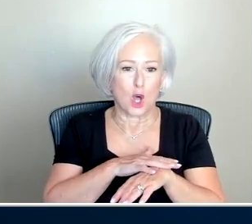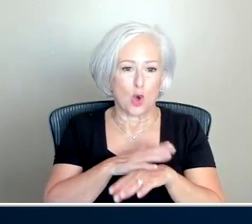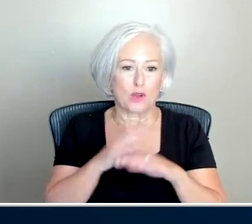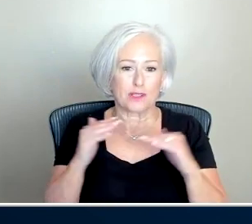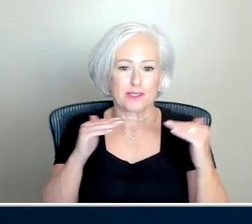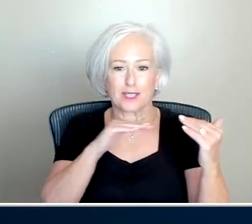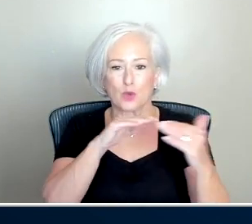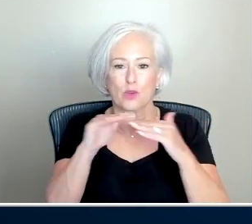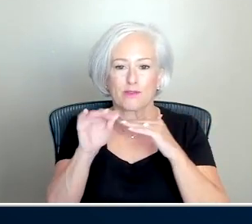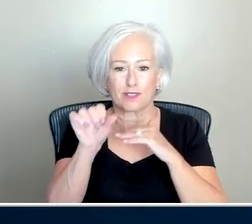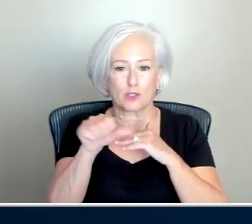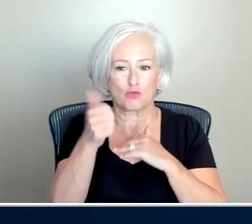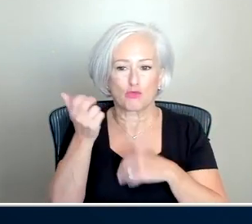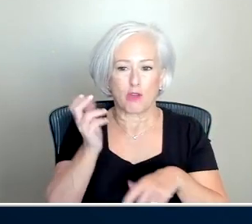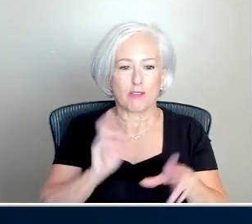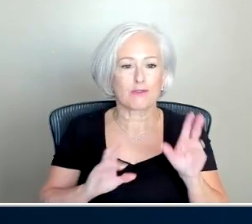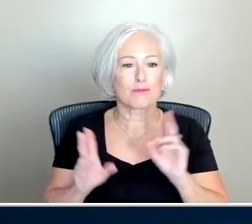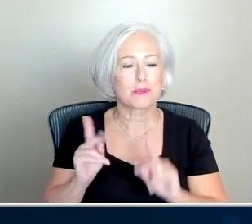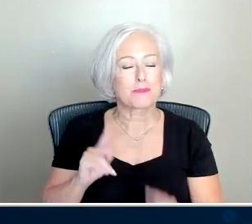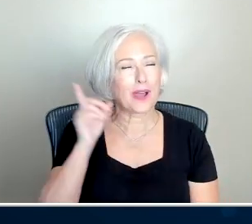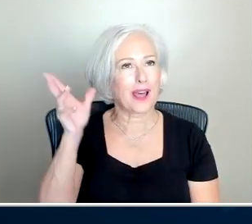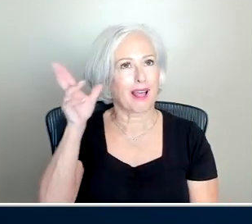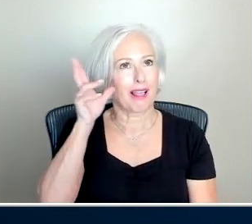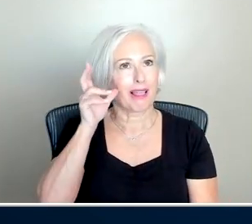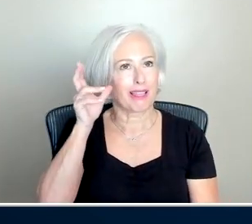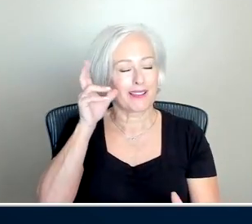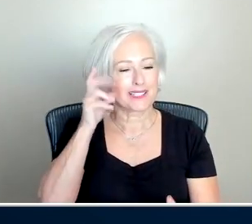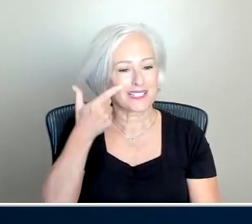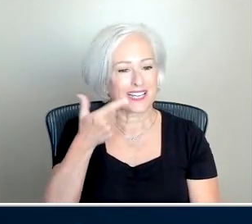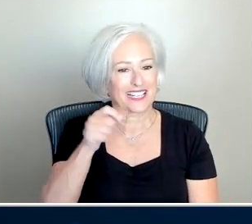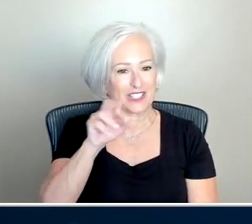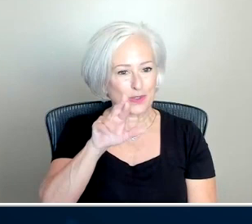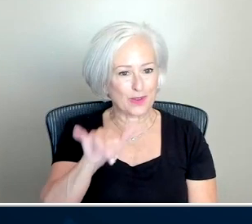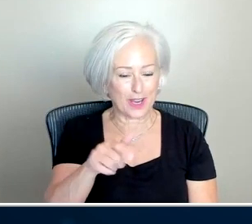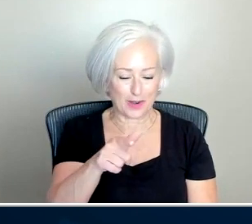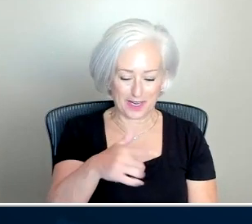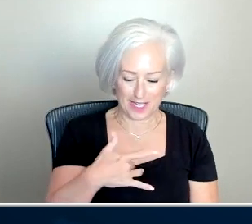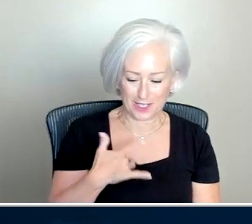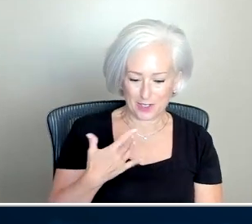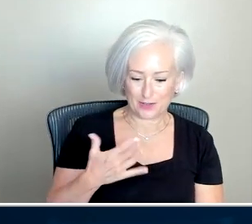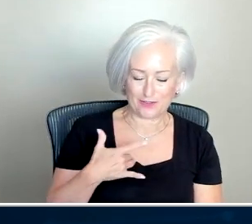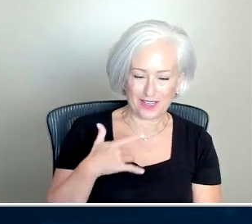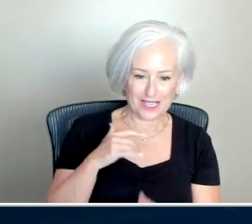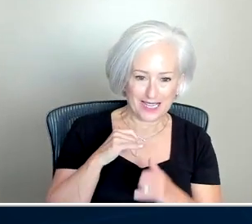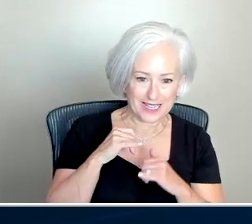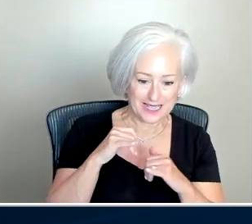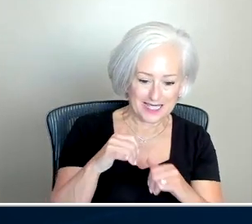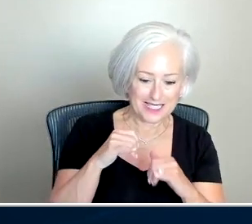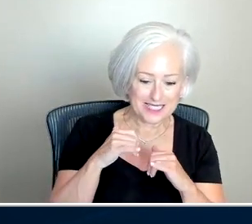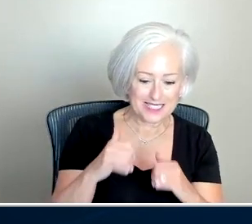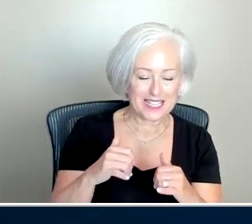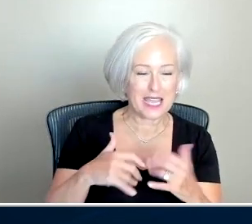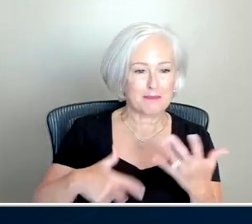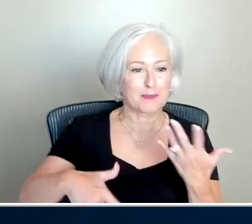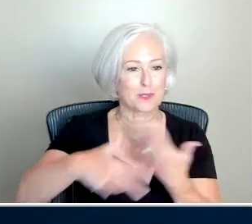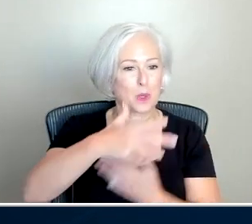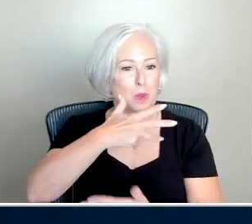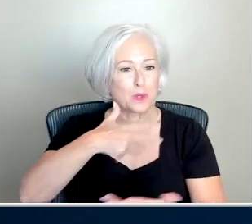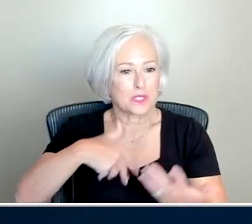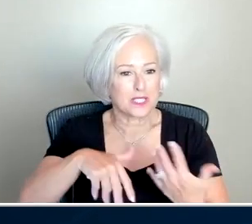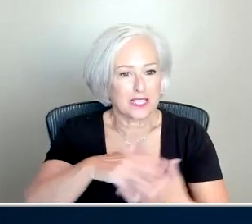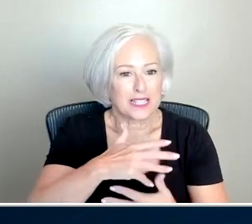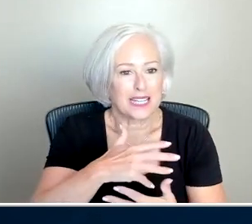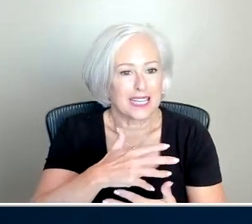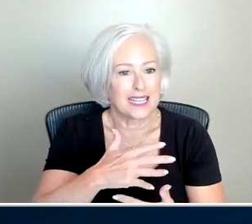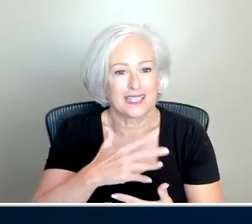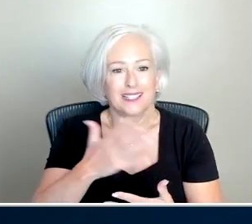is remarkable listening to Gary, and I'm sure you feel this when you're with him, socially even, is that you're so filled with gratitude